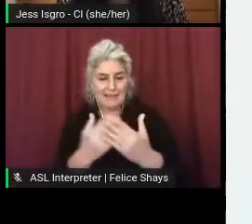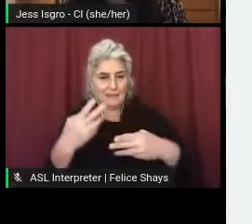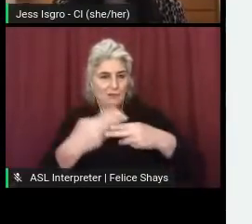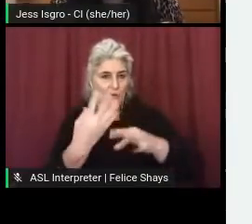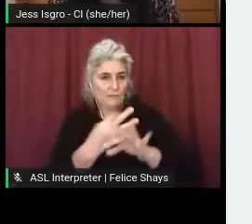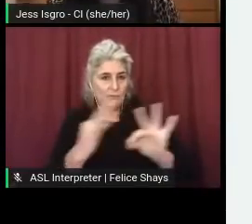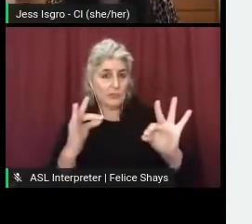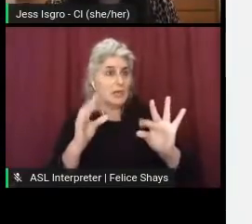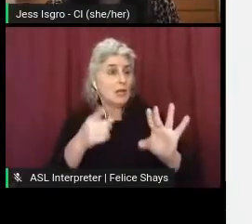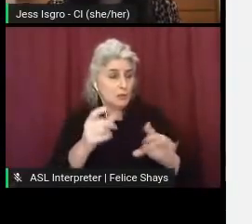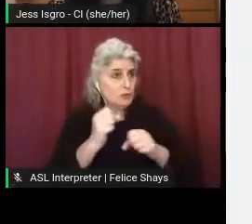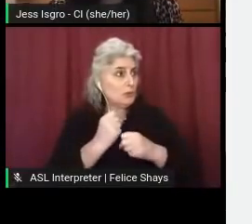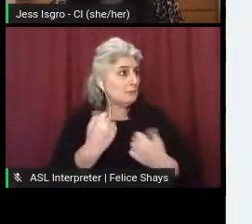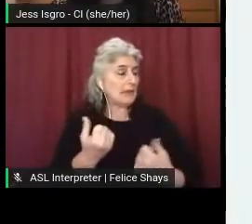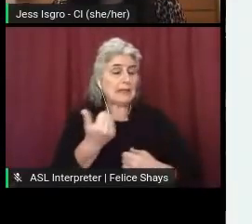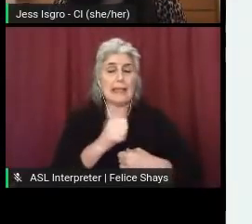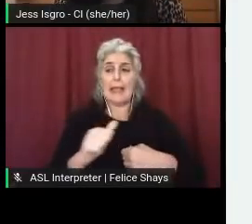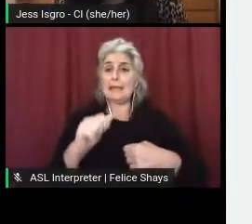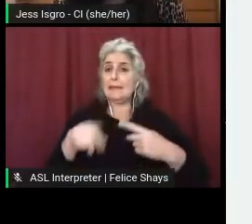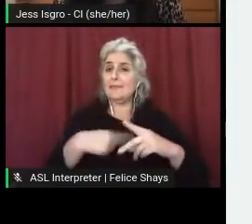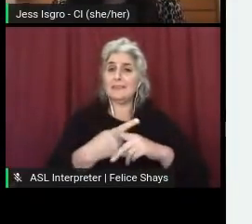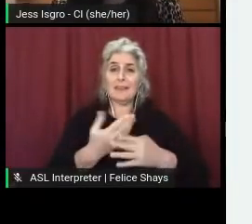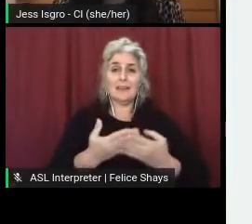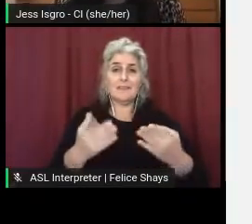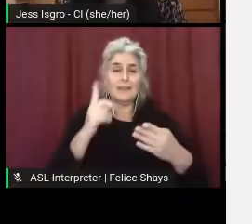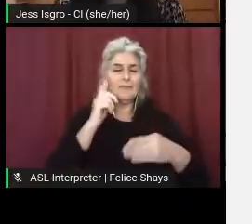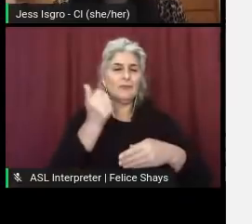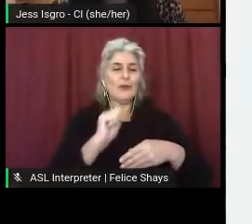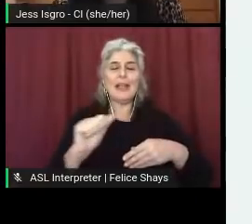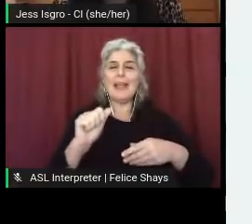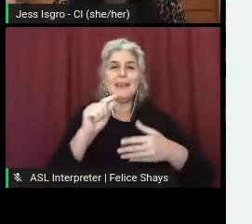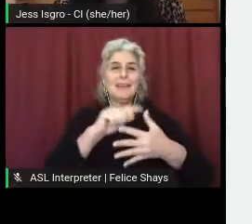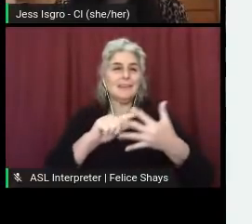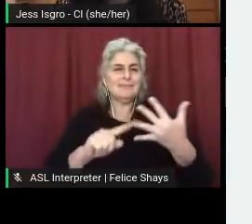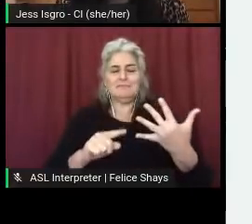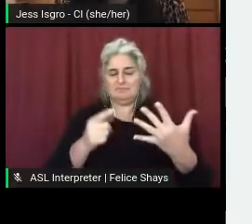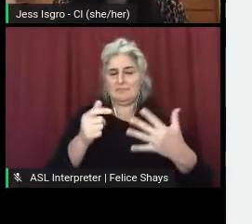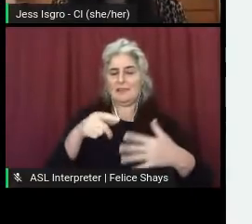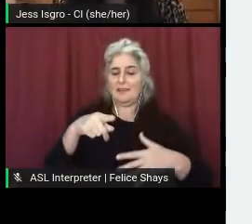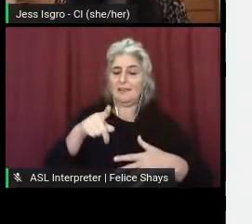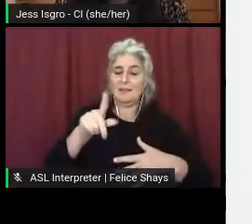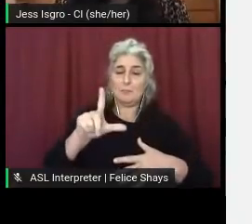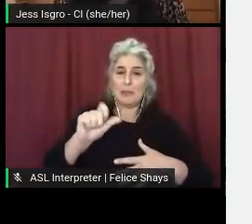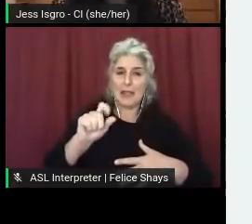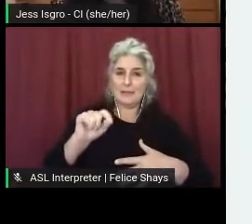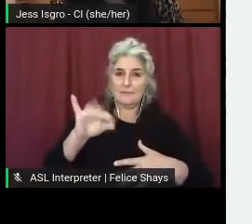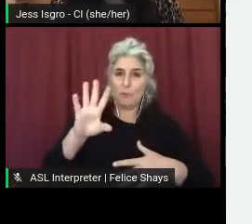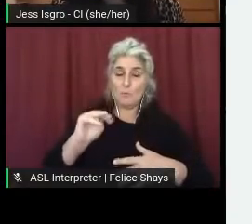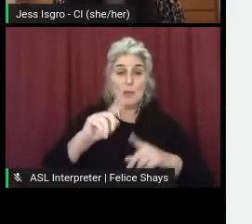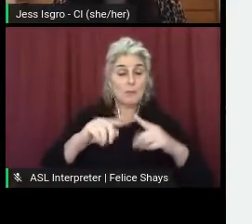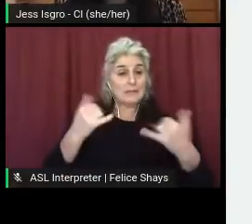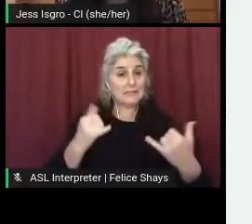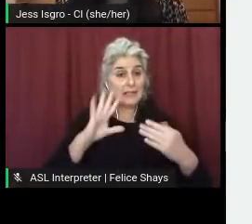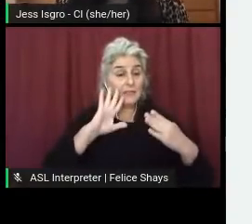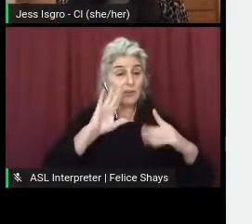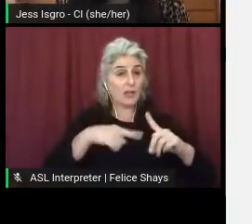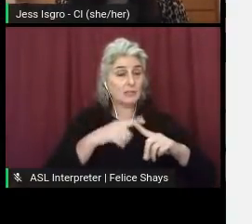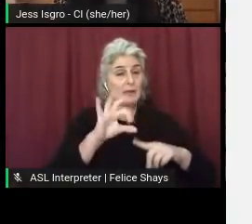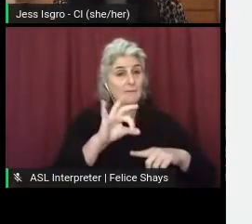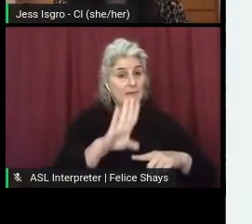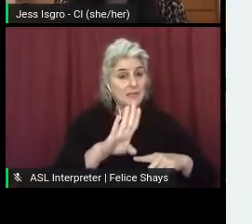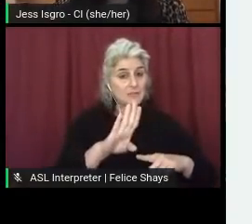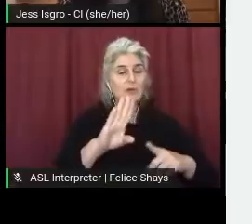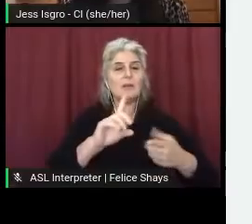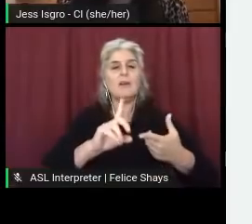platforms. For the purpose of today's conversation, we're just going to focus on Facebook and Instagram. So on these channels, organic content is what lives on